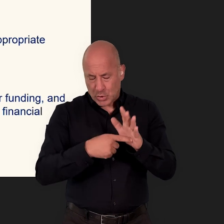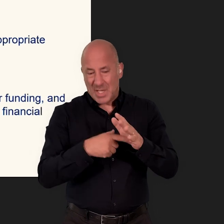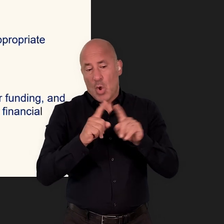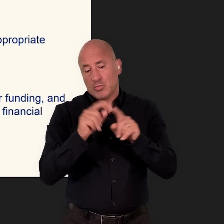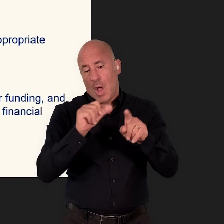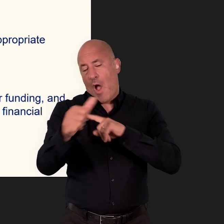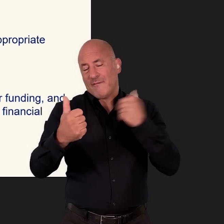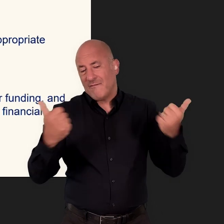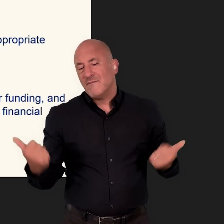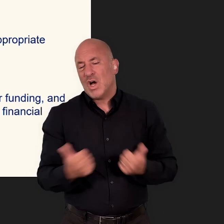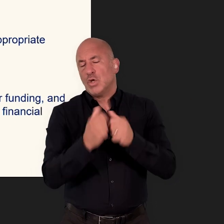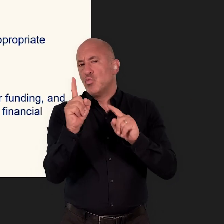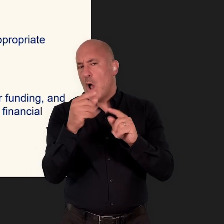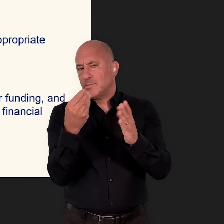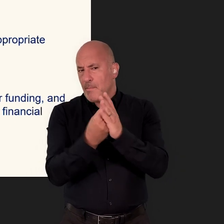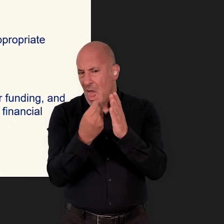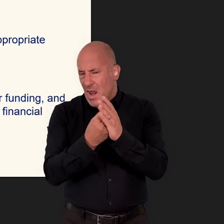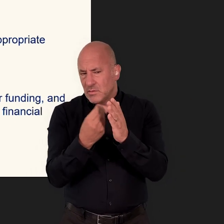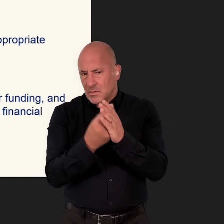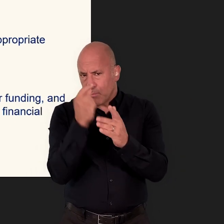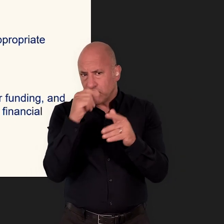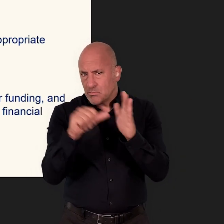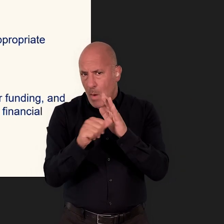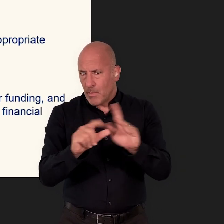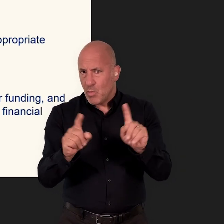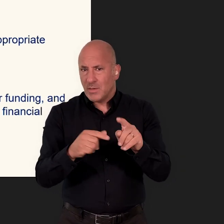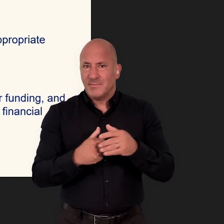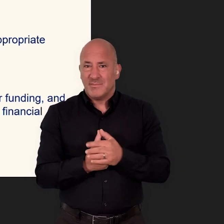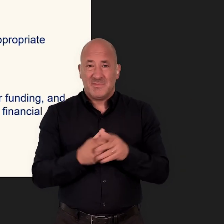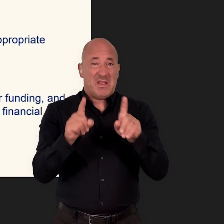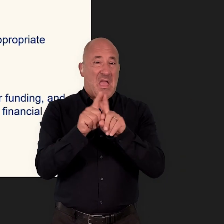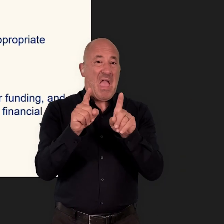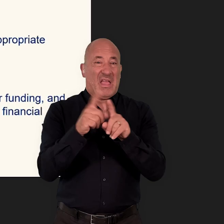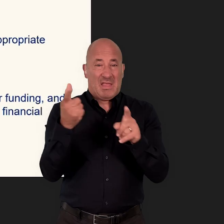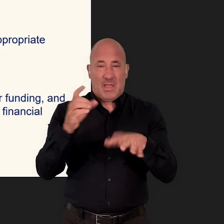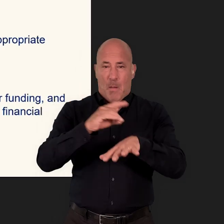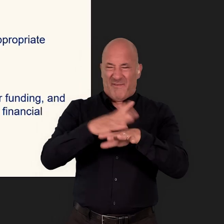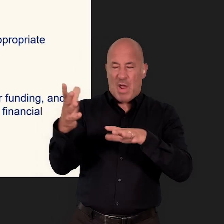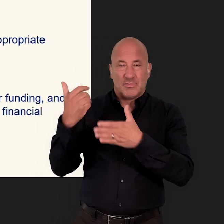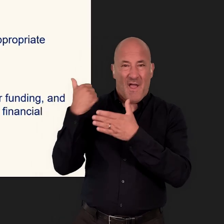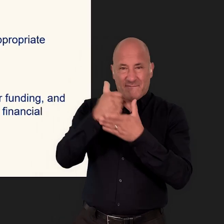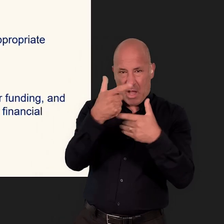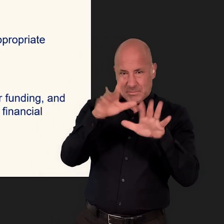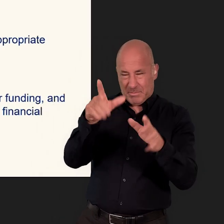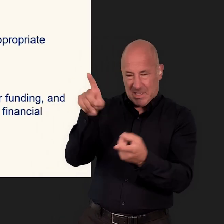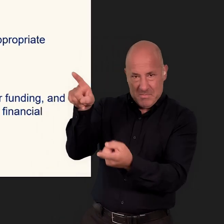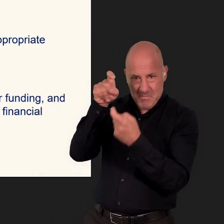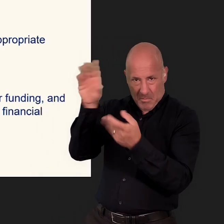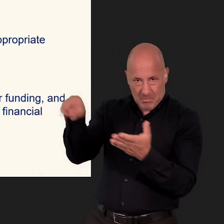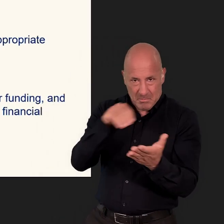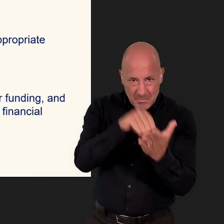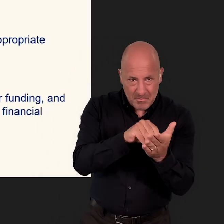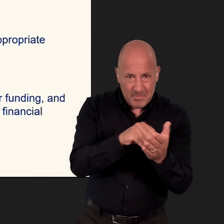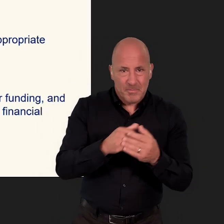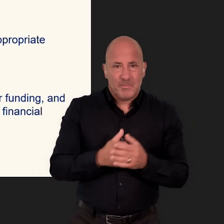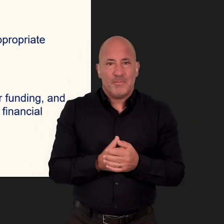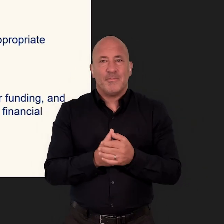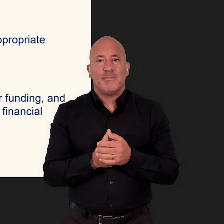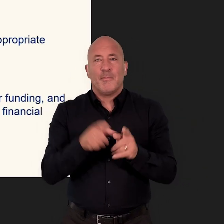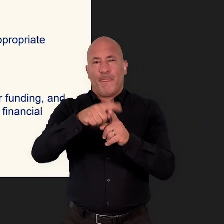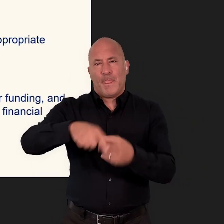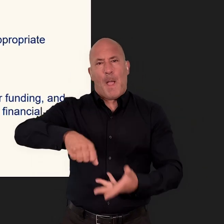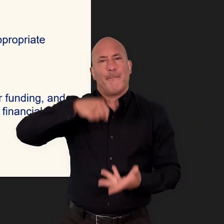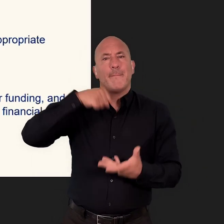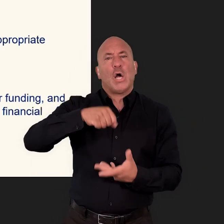your organisation during and after the project is completed. This should include, but is not limited to, the